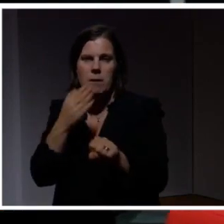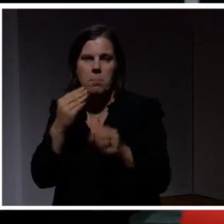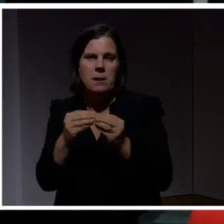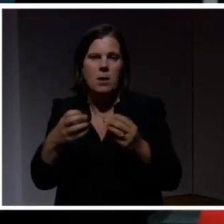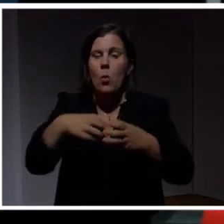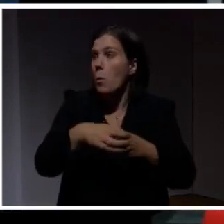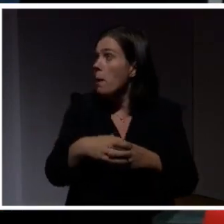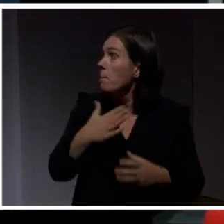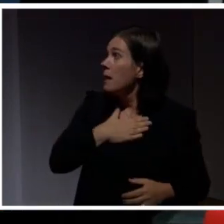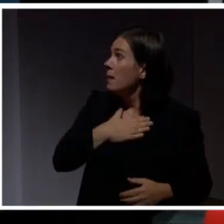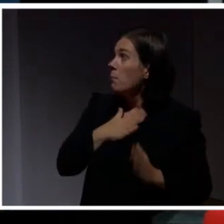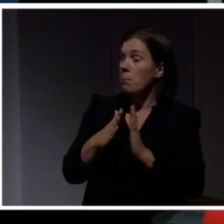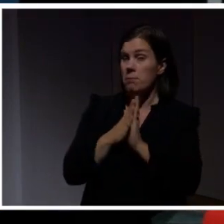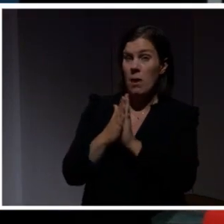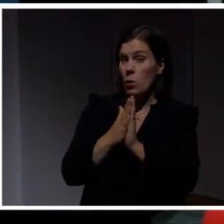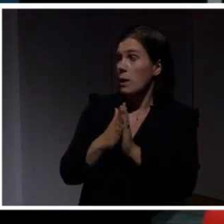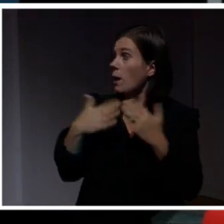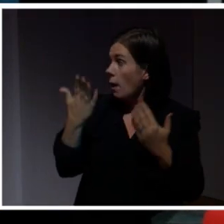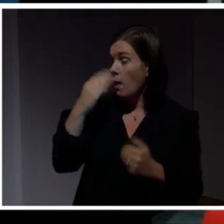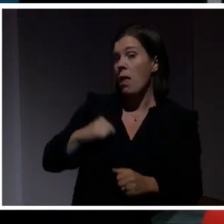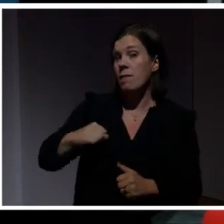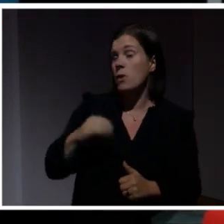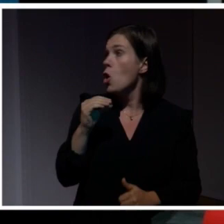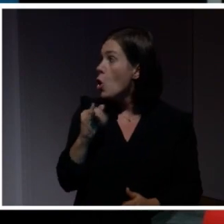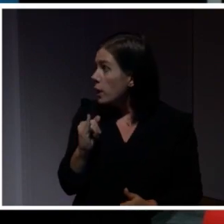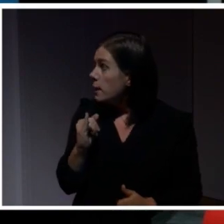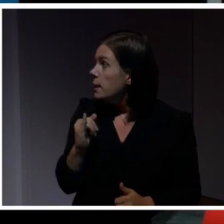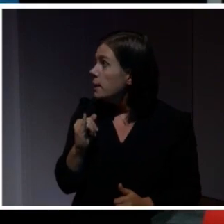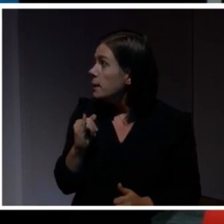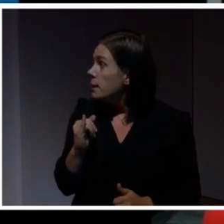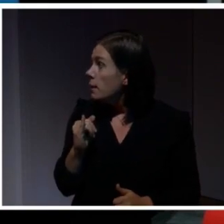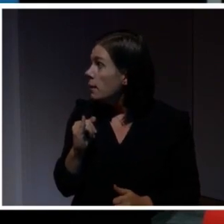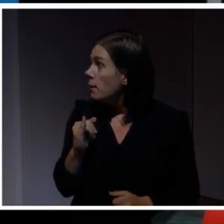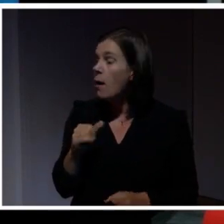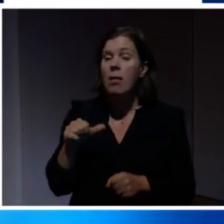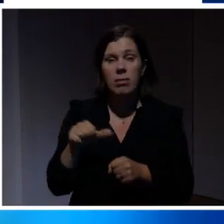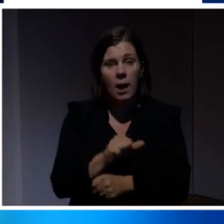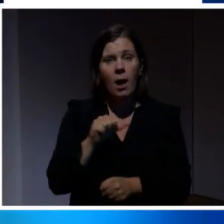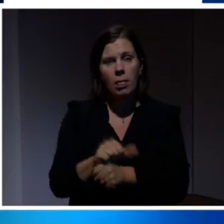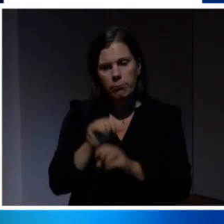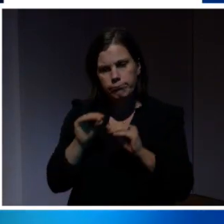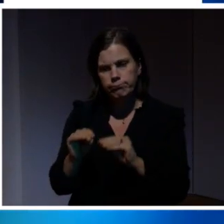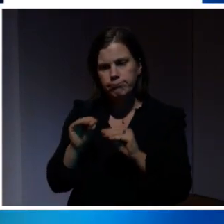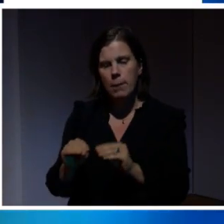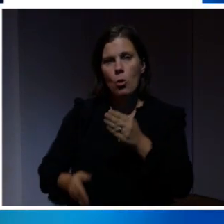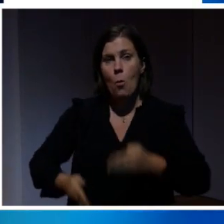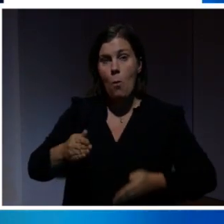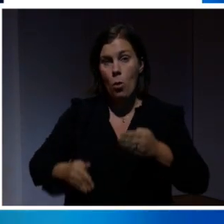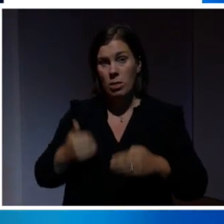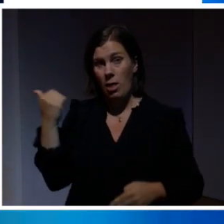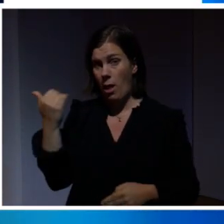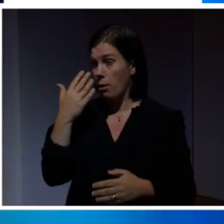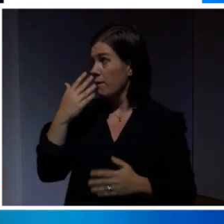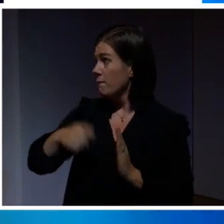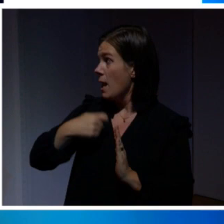And my personal favorite is that you can also use AI in order to train robots. So this is a robot who